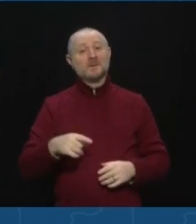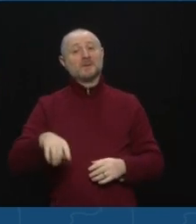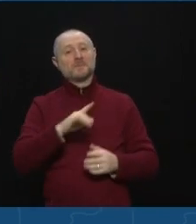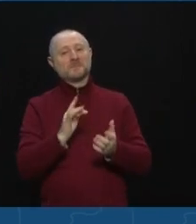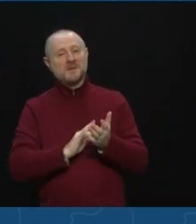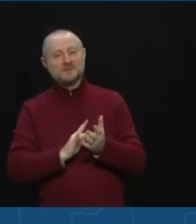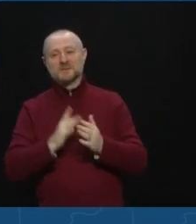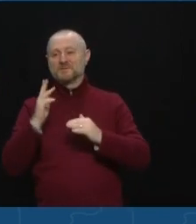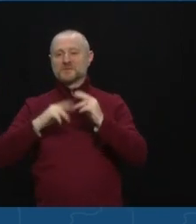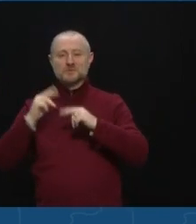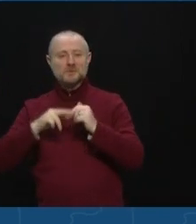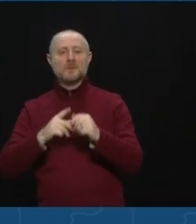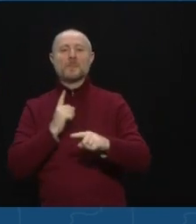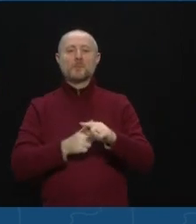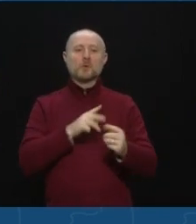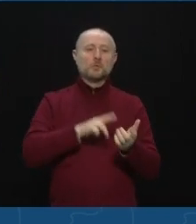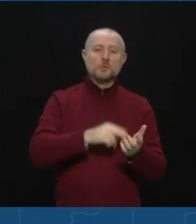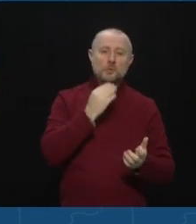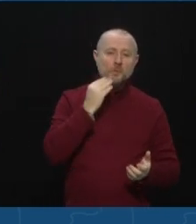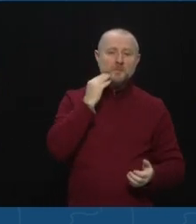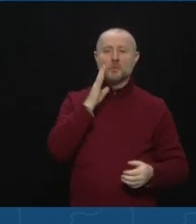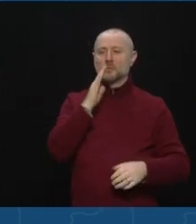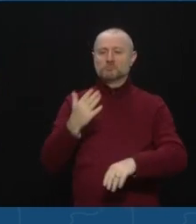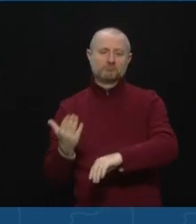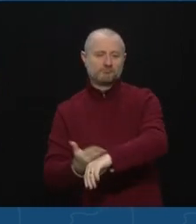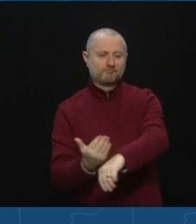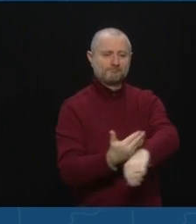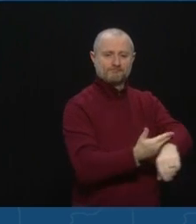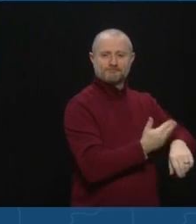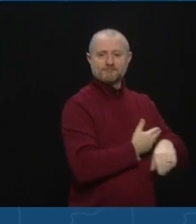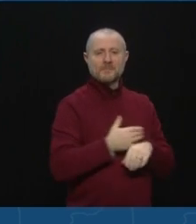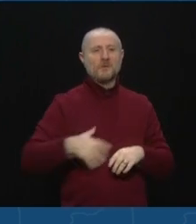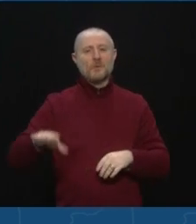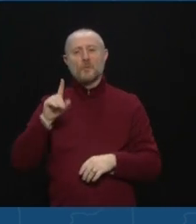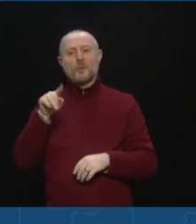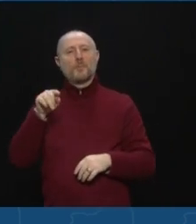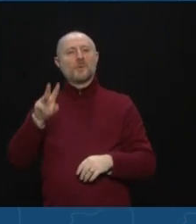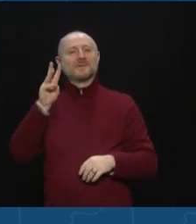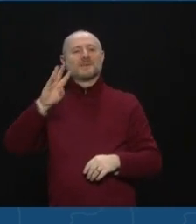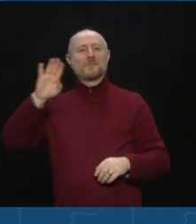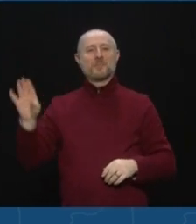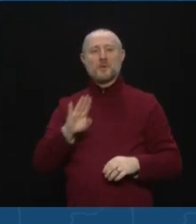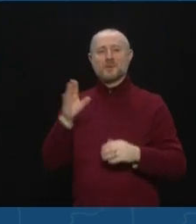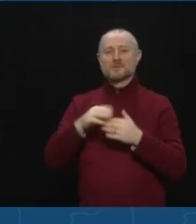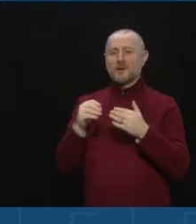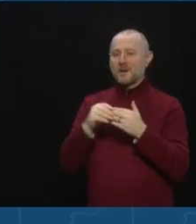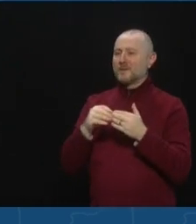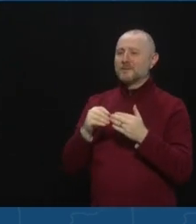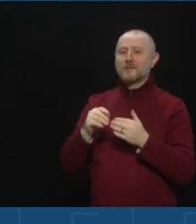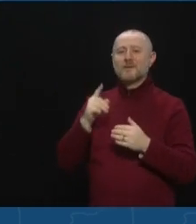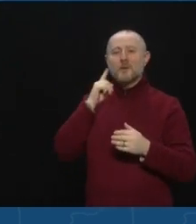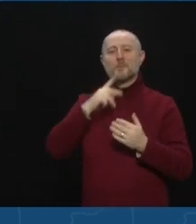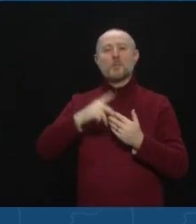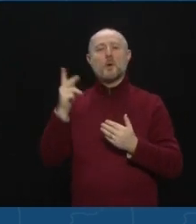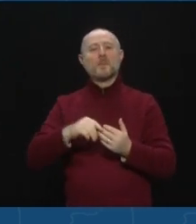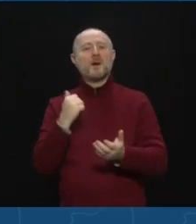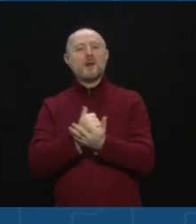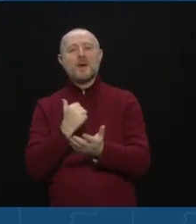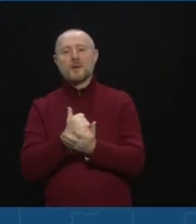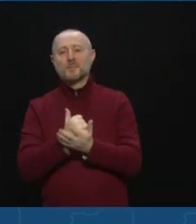been crushed by this pandemic, through a $1.6 billion capital program to help them make much-needed